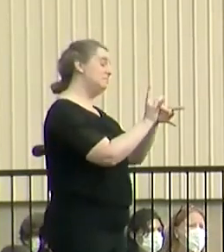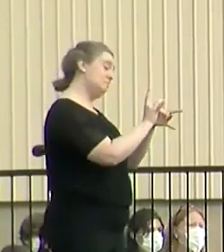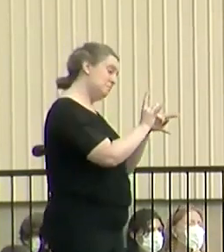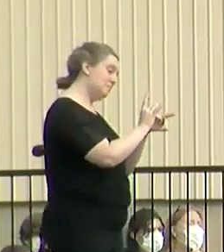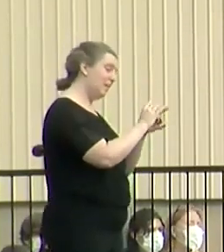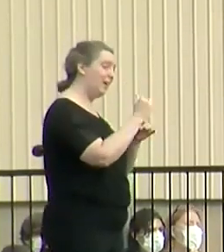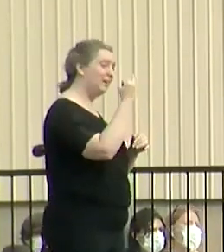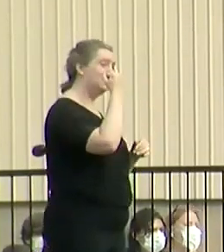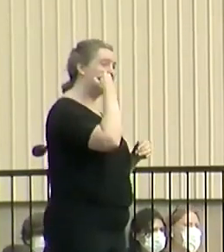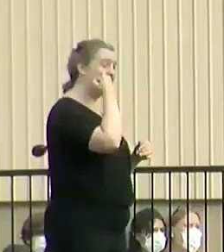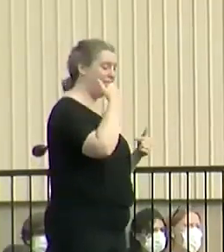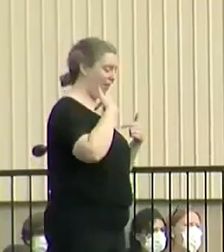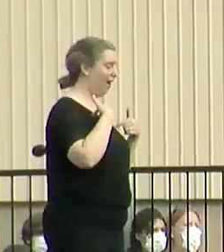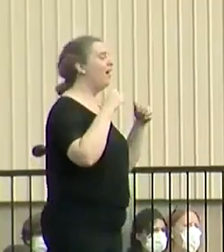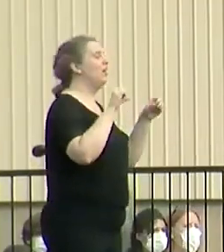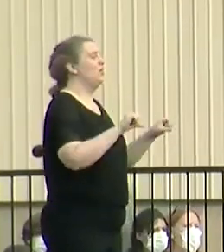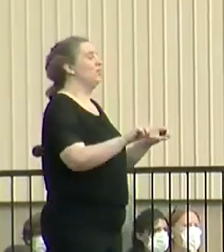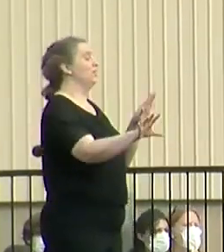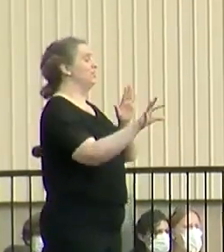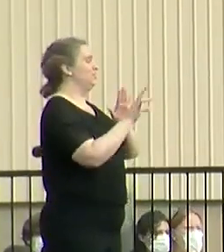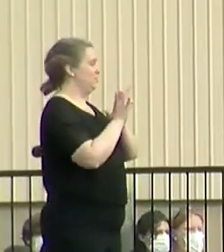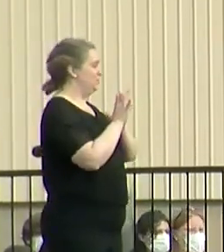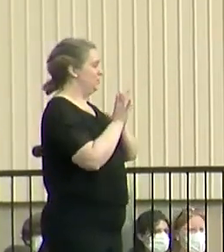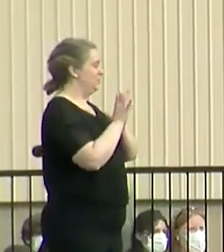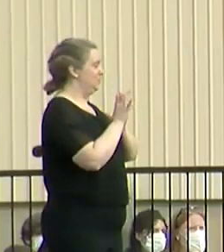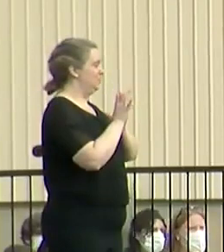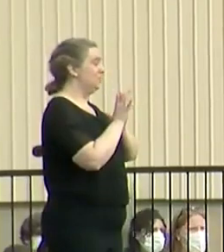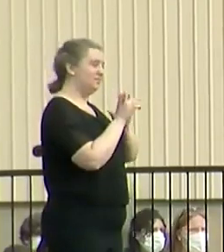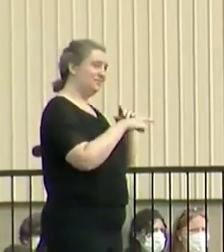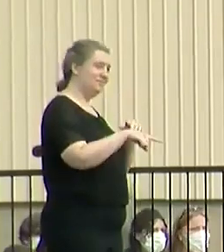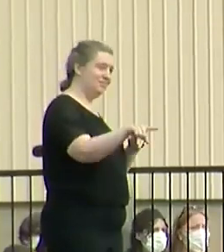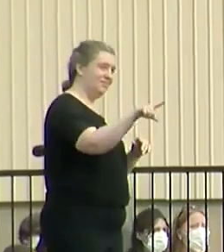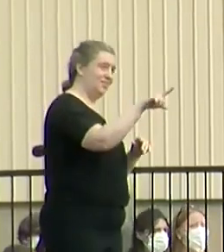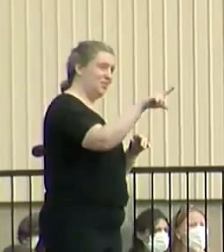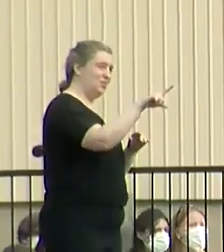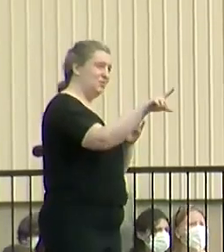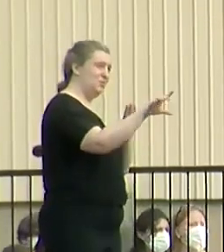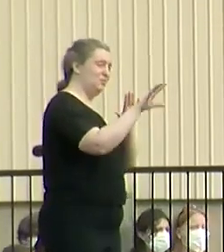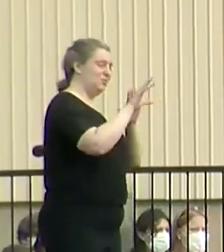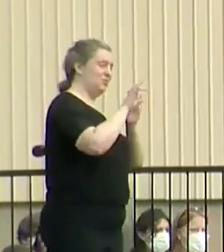Choice were mine to make, but you can make